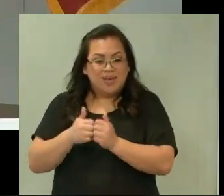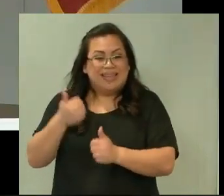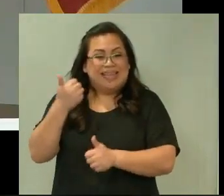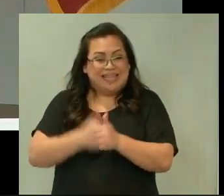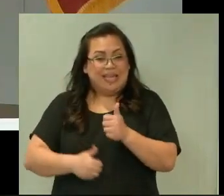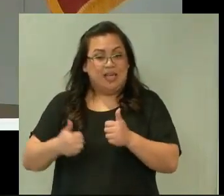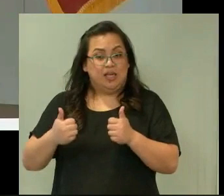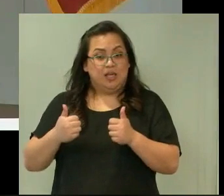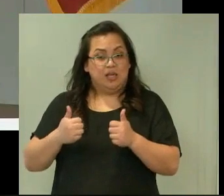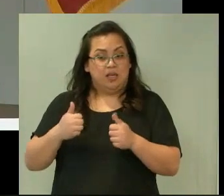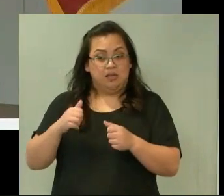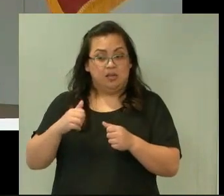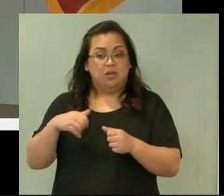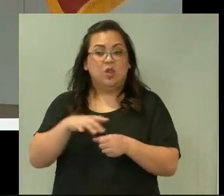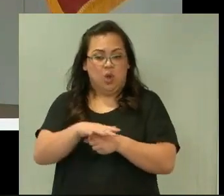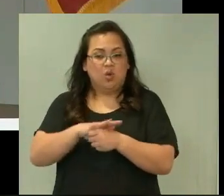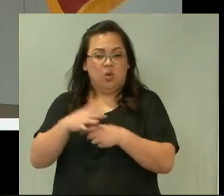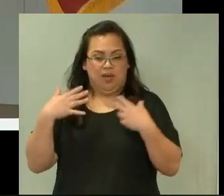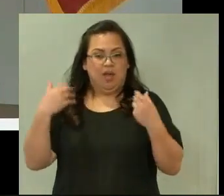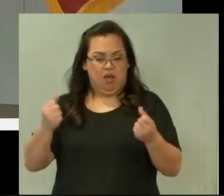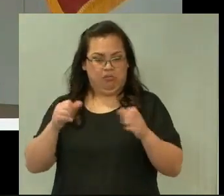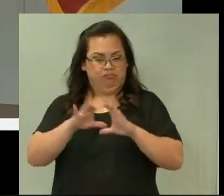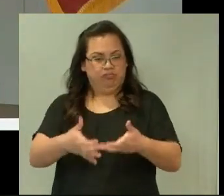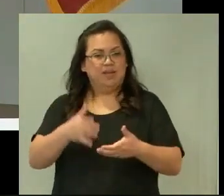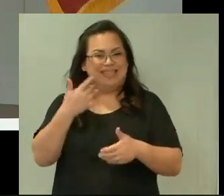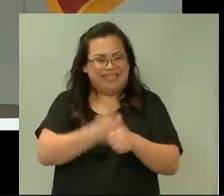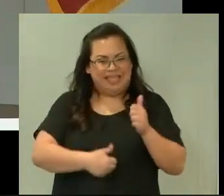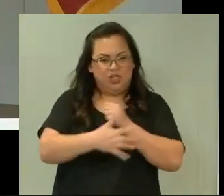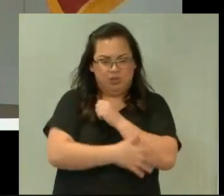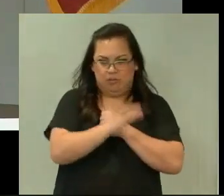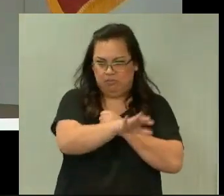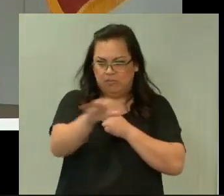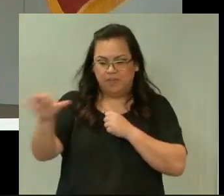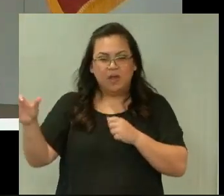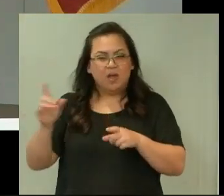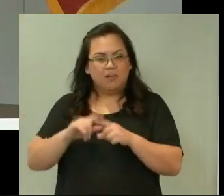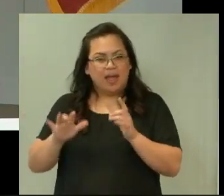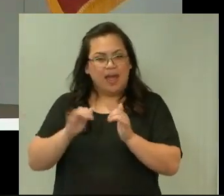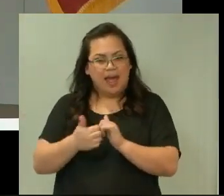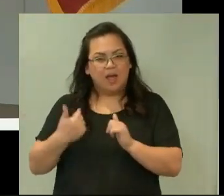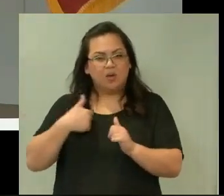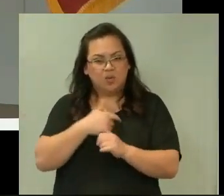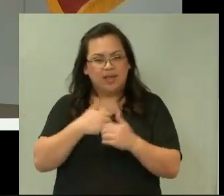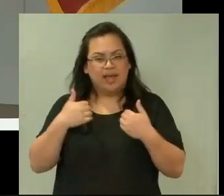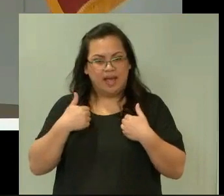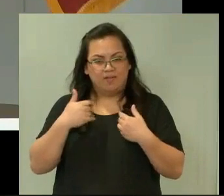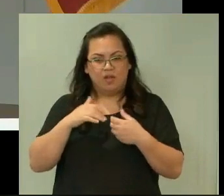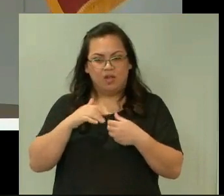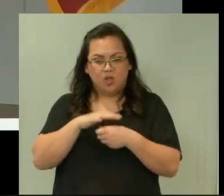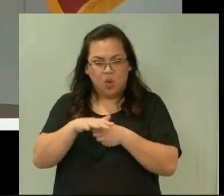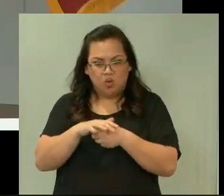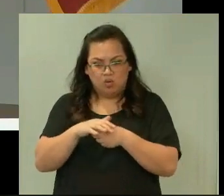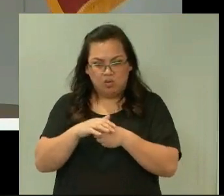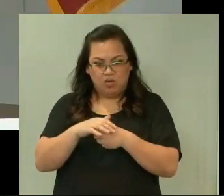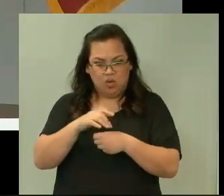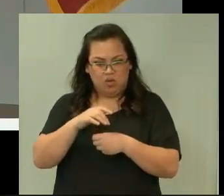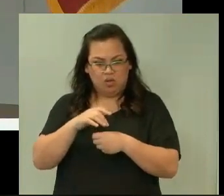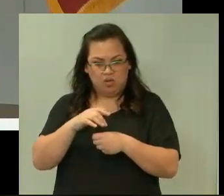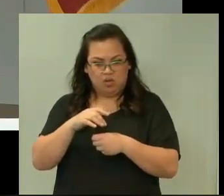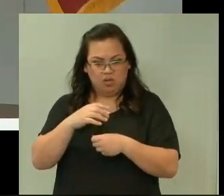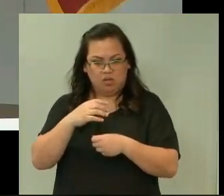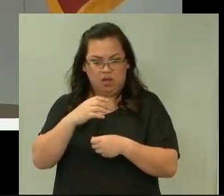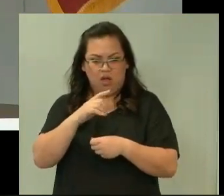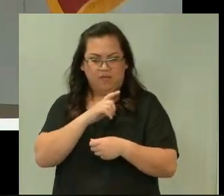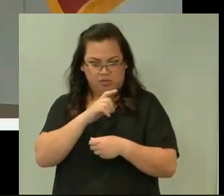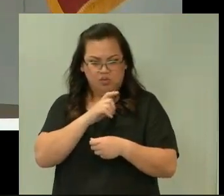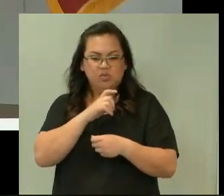in each of your communities, in looking at the reality of those communities and having the local health officer provide